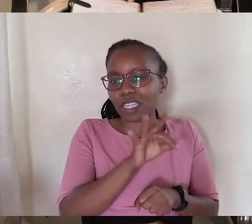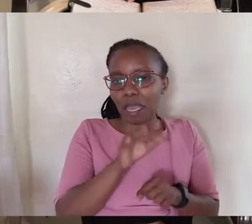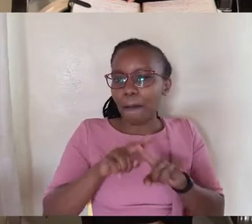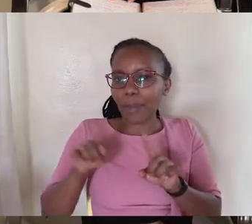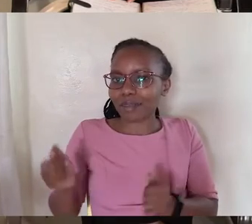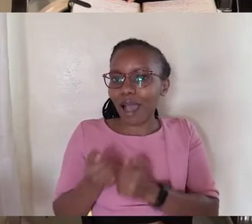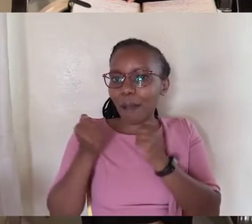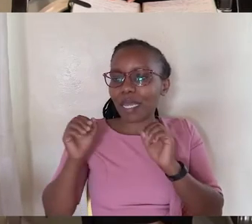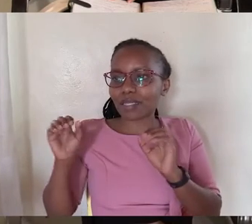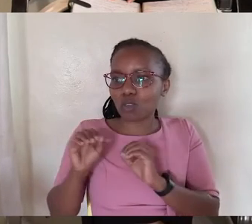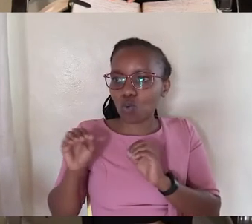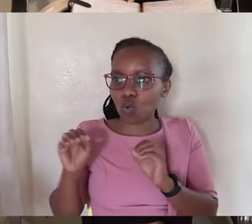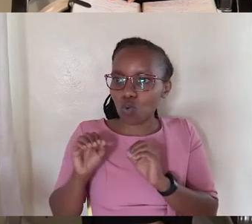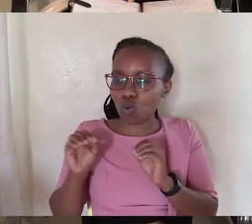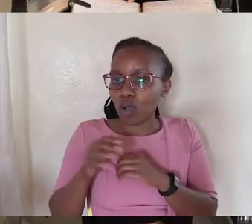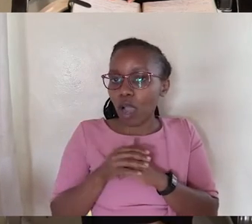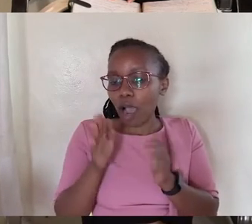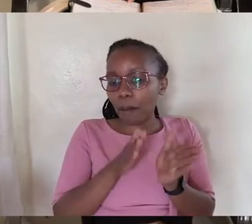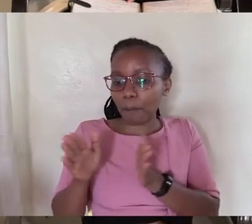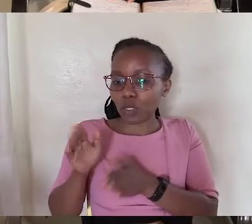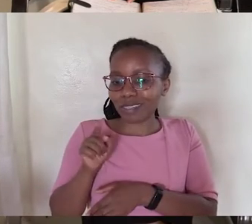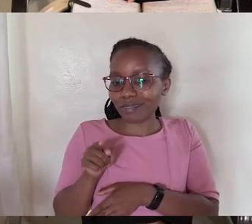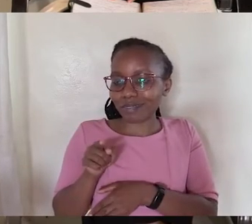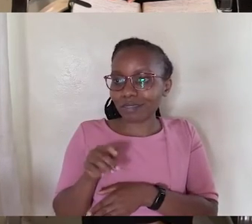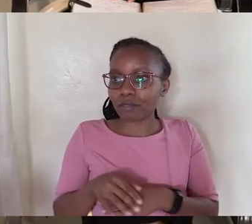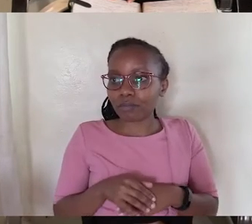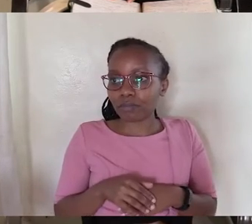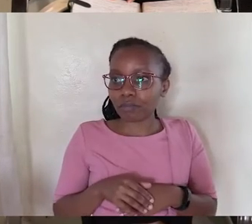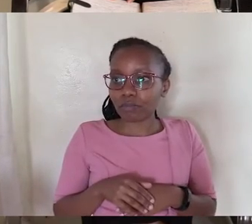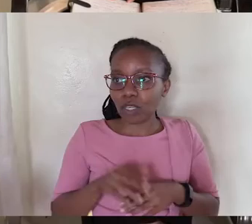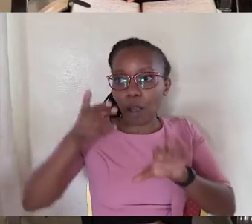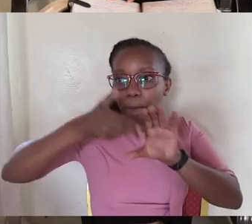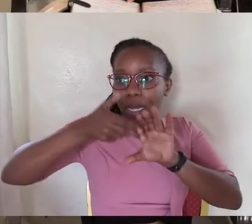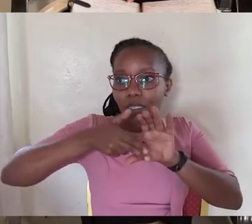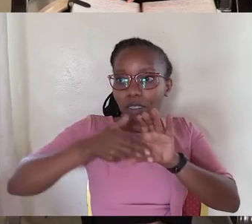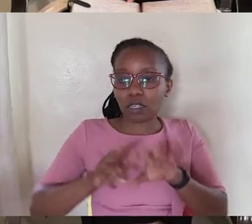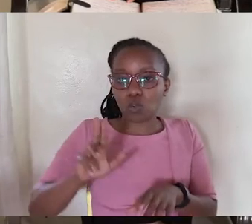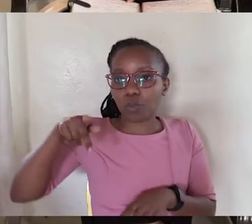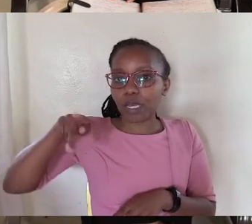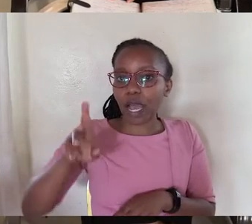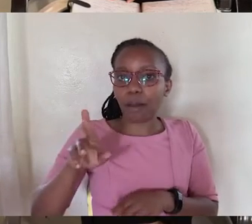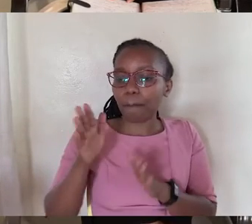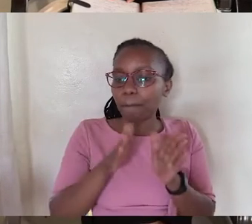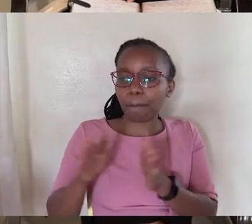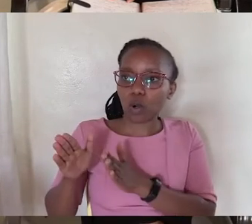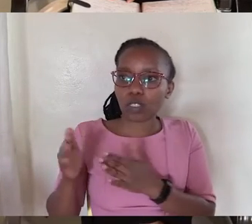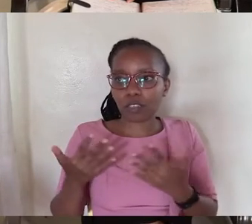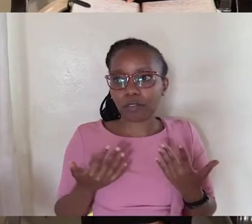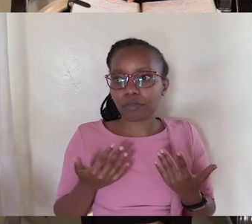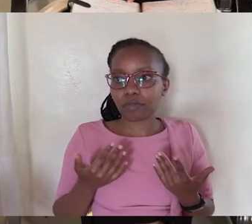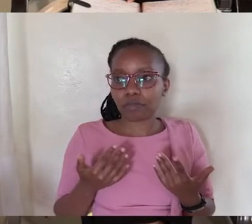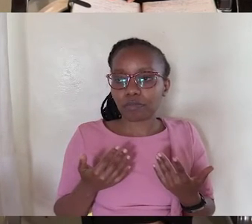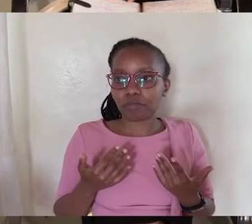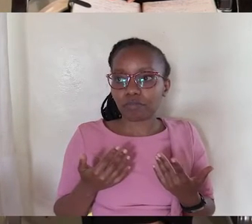happen. In the process again, we participated in the UPR process, which is the Universal Peer